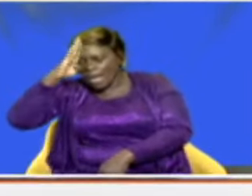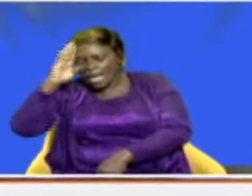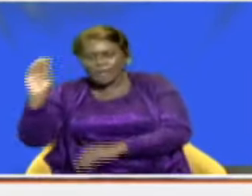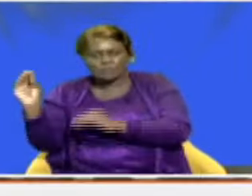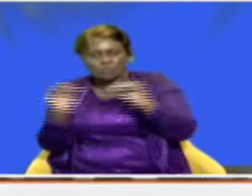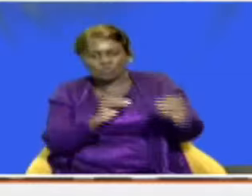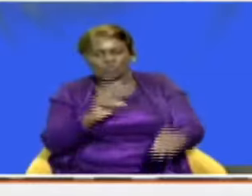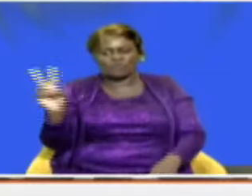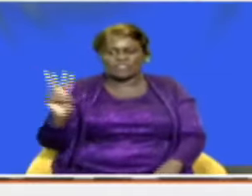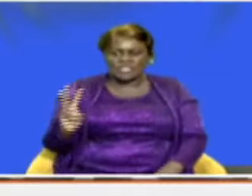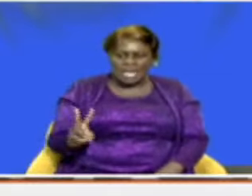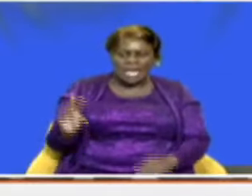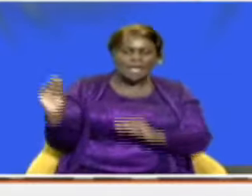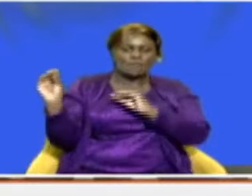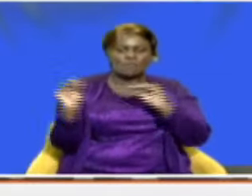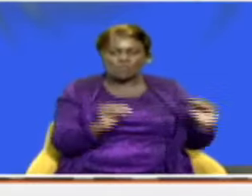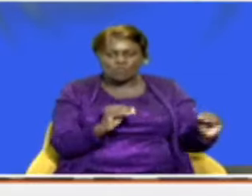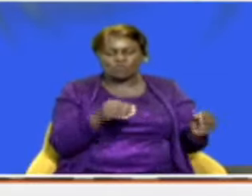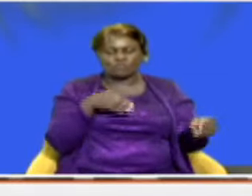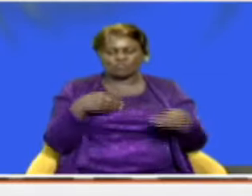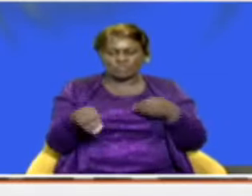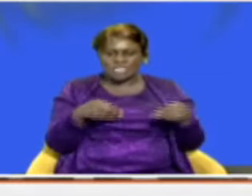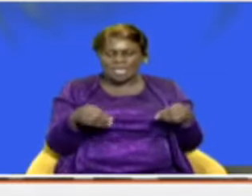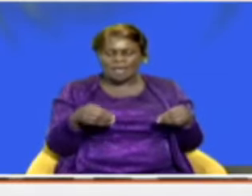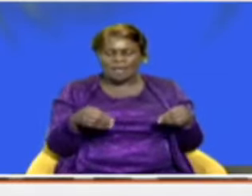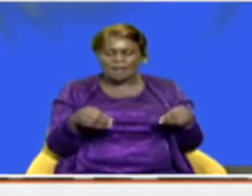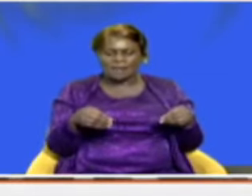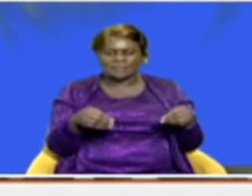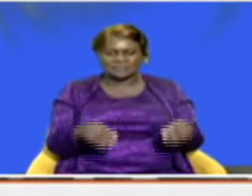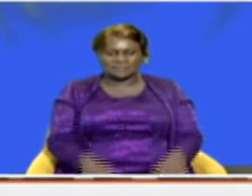iende Vihiga, iende Busia.